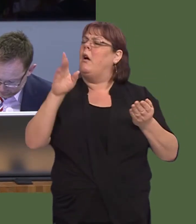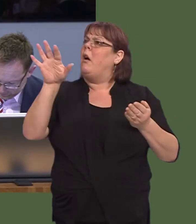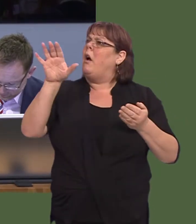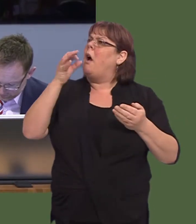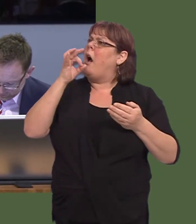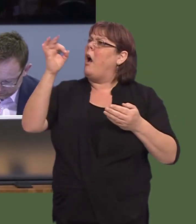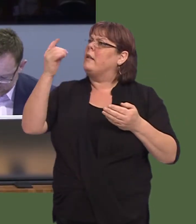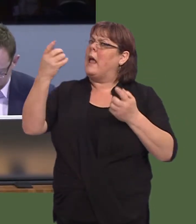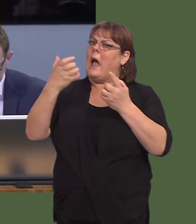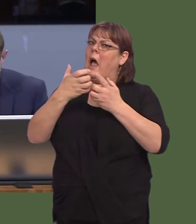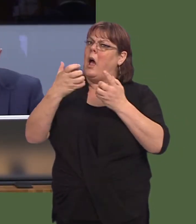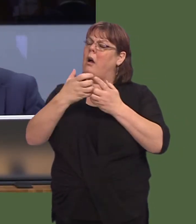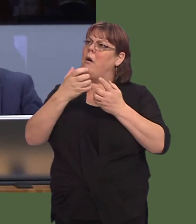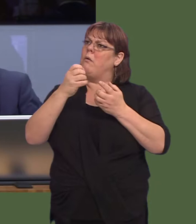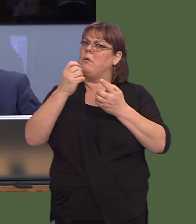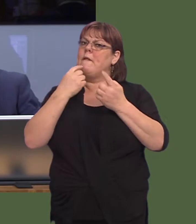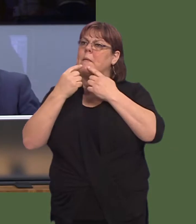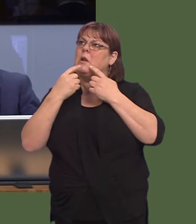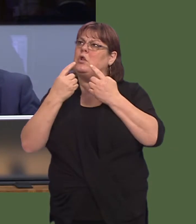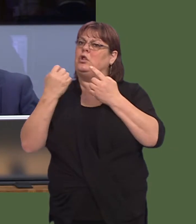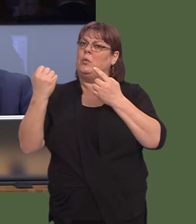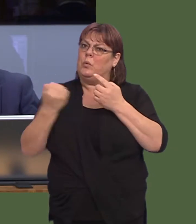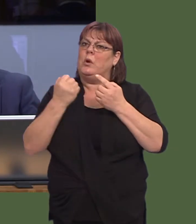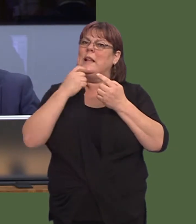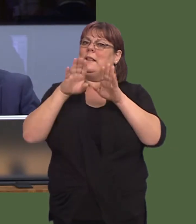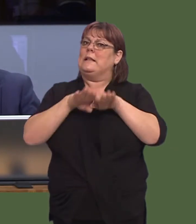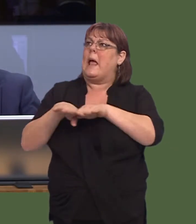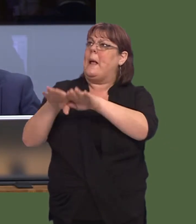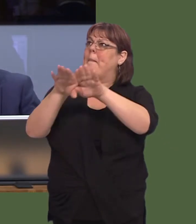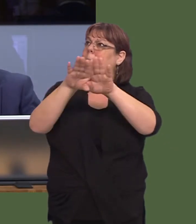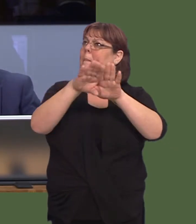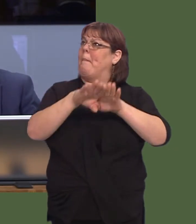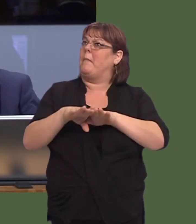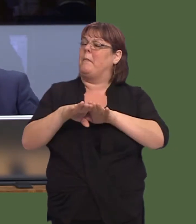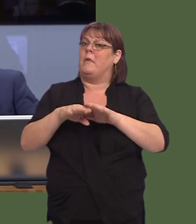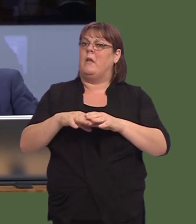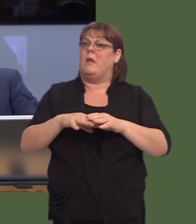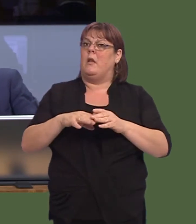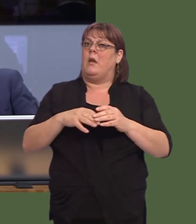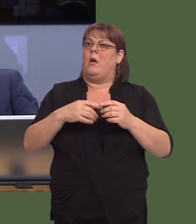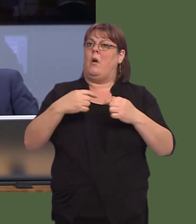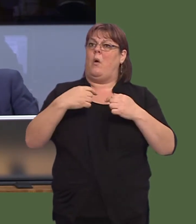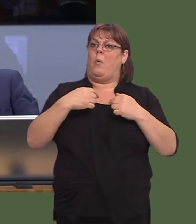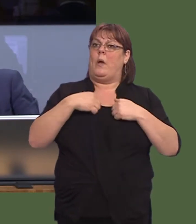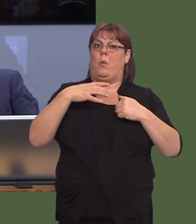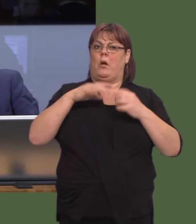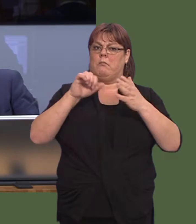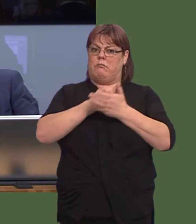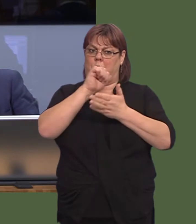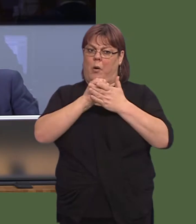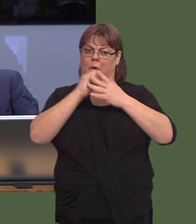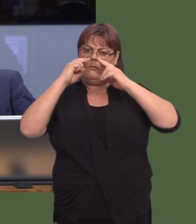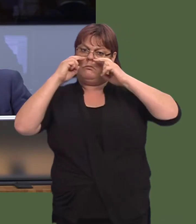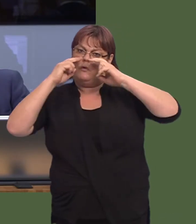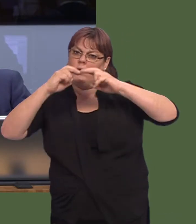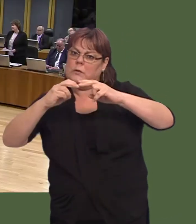providing consistent information to questions tabled by Assembly members? It is merely our attempts to conduct proper